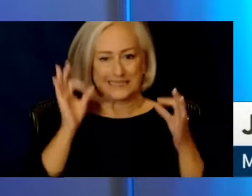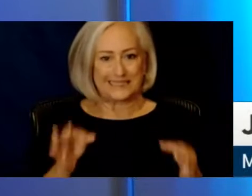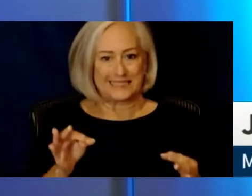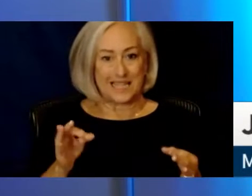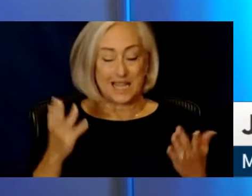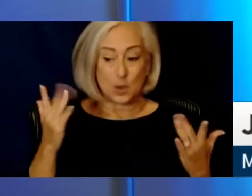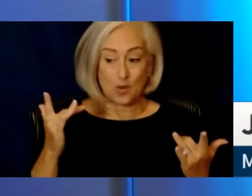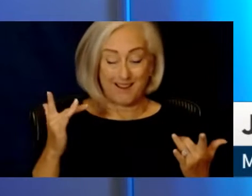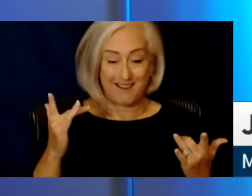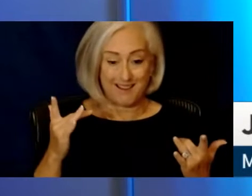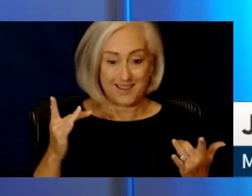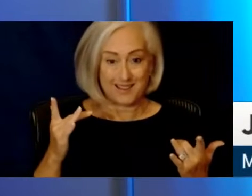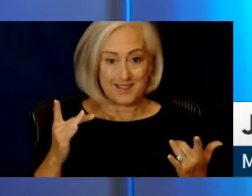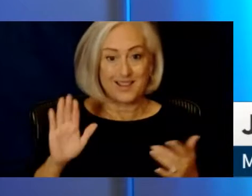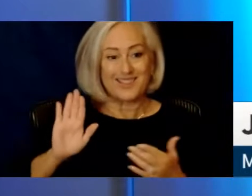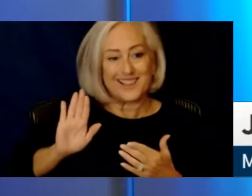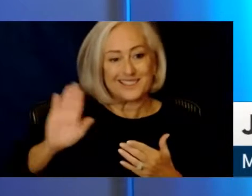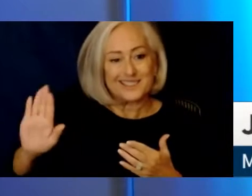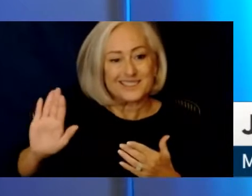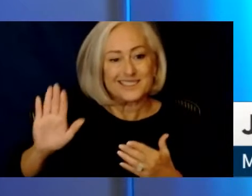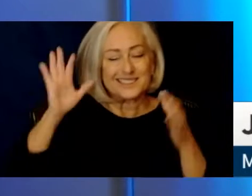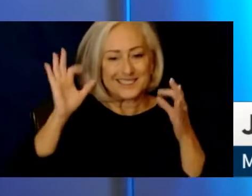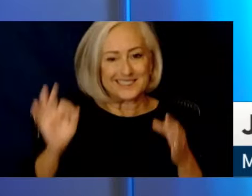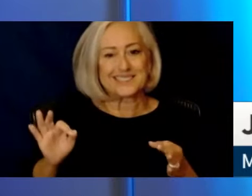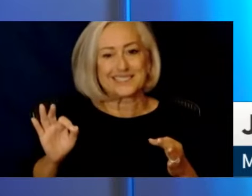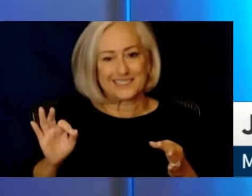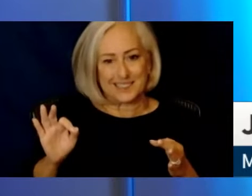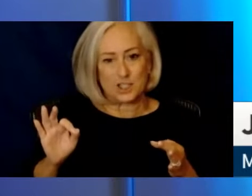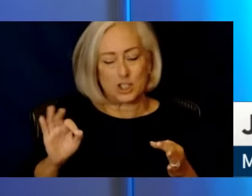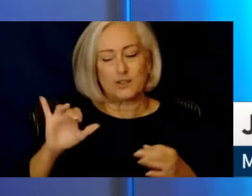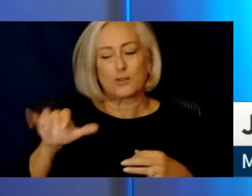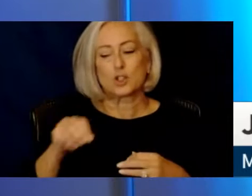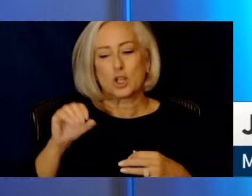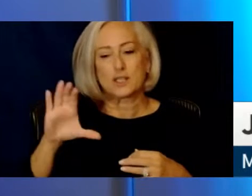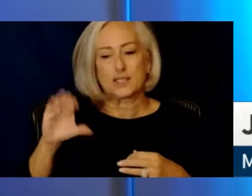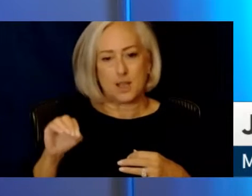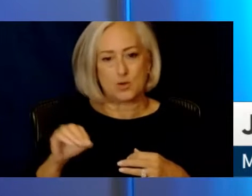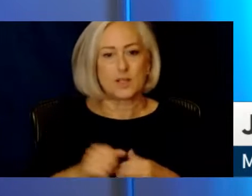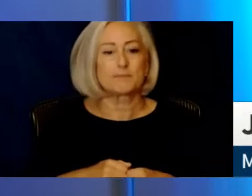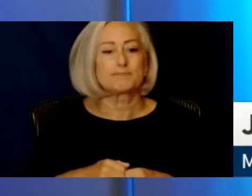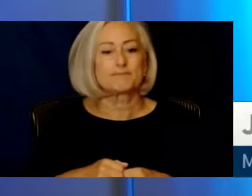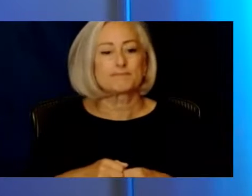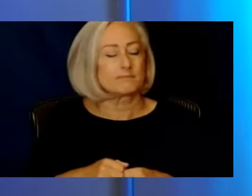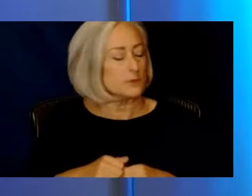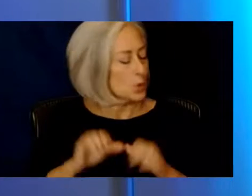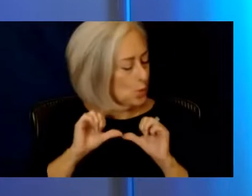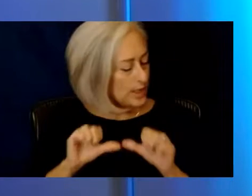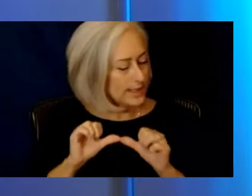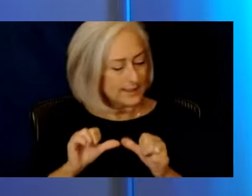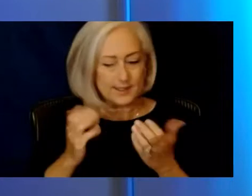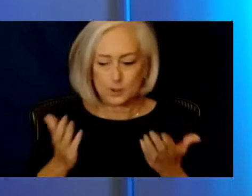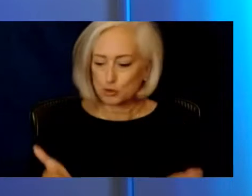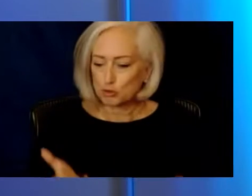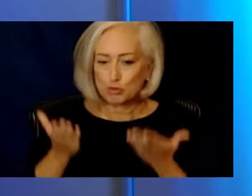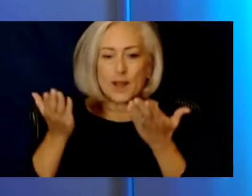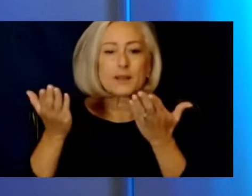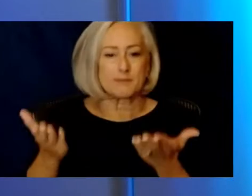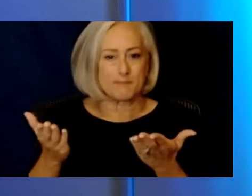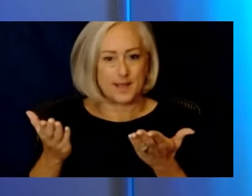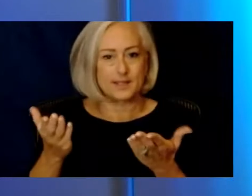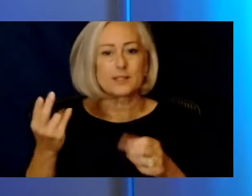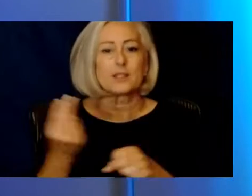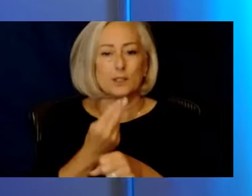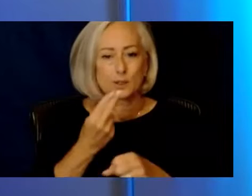that is the decision-making body in Johnson County. We've continued to recommend the strong use of